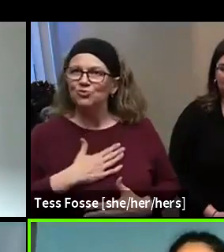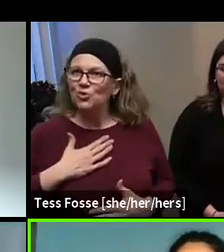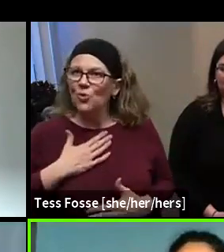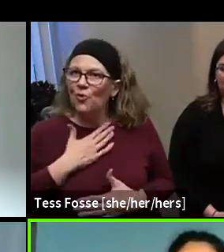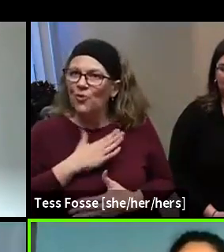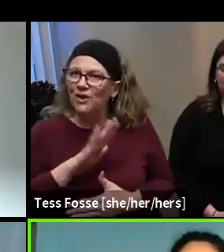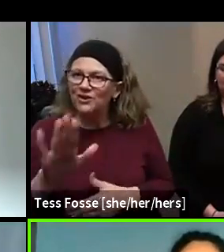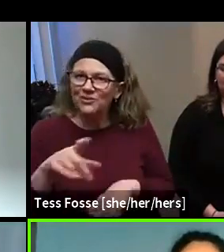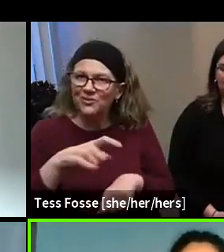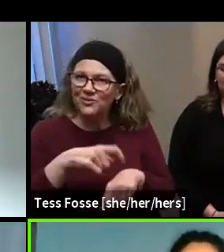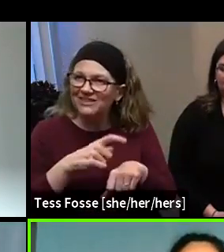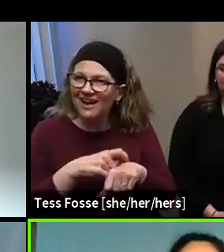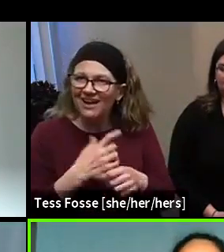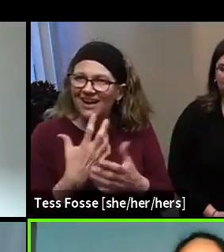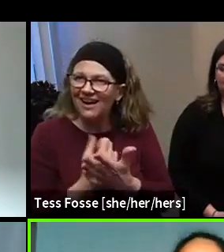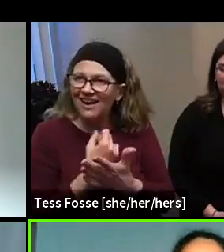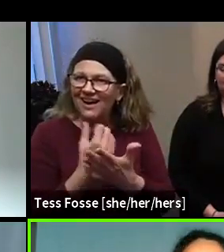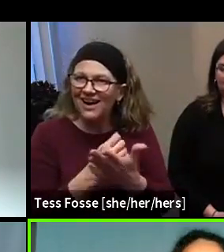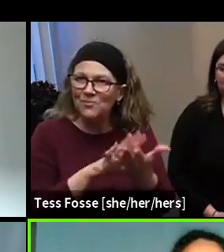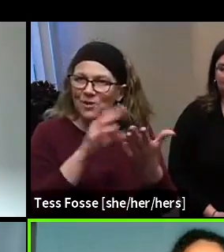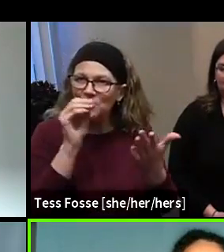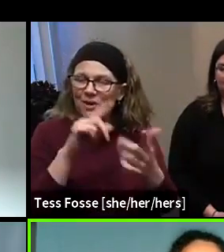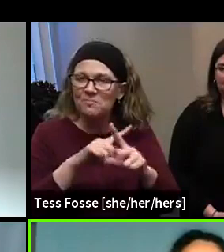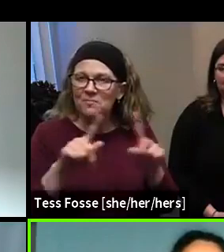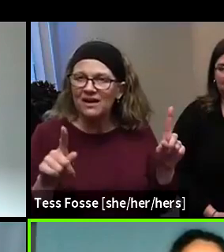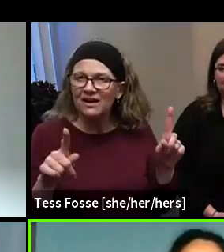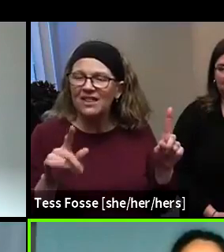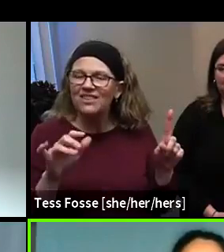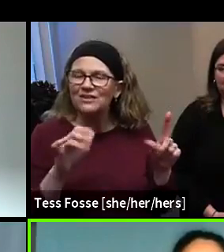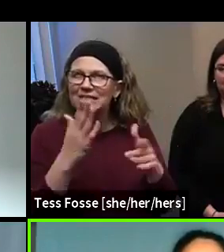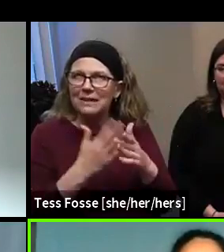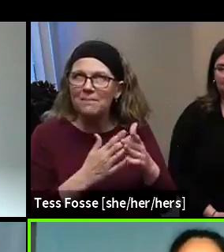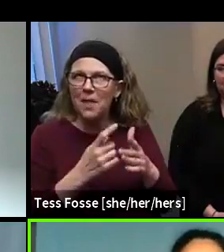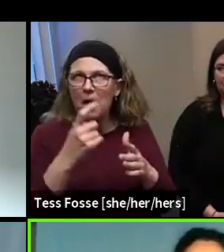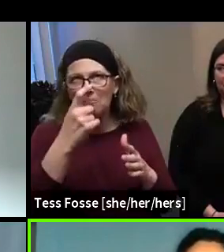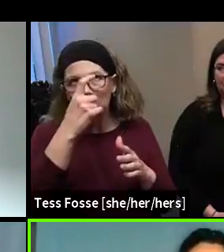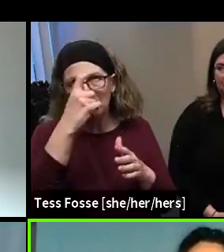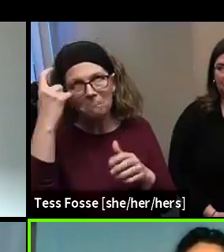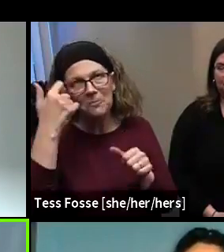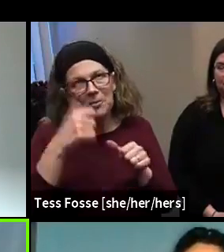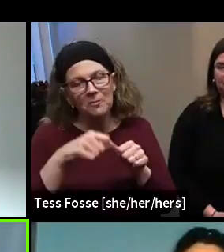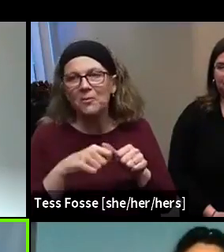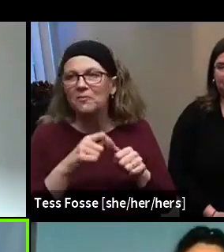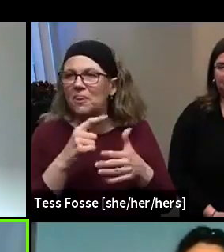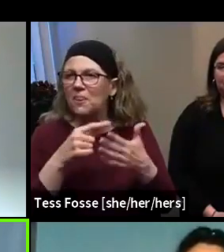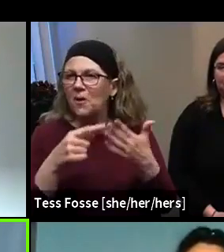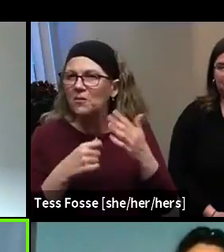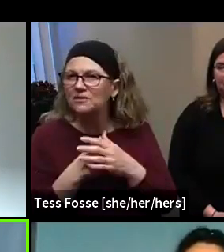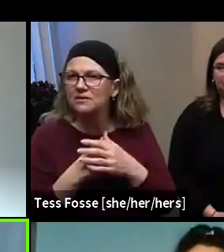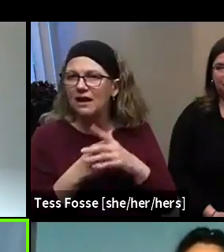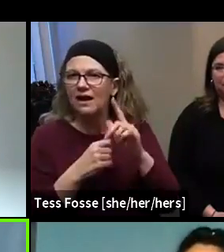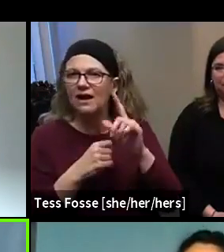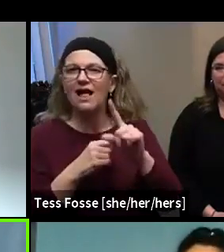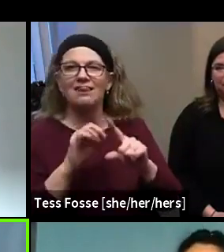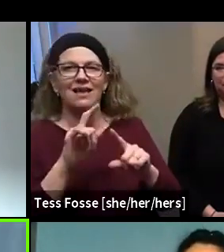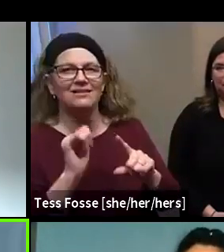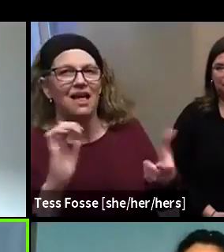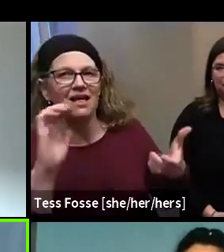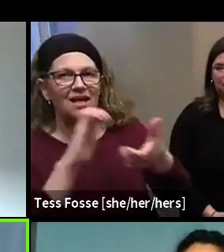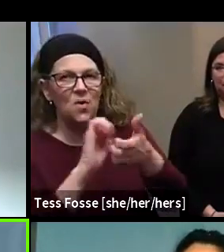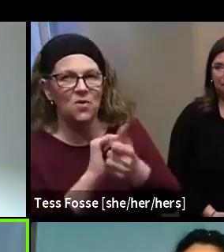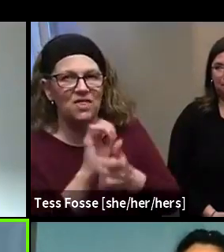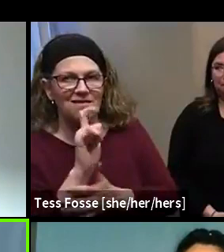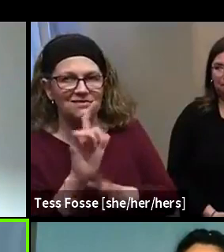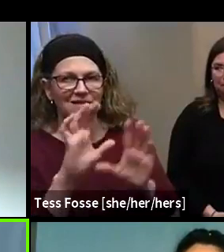learning. But those are some of that stick out to me. Yeah, I have to just piggyback off that with the ASL